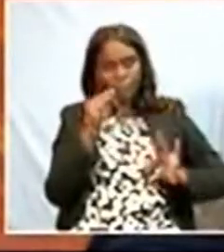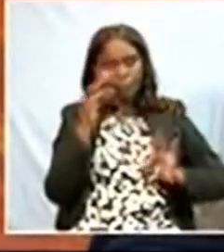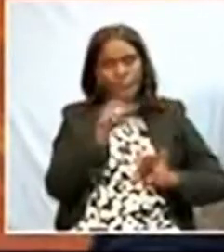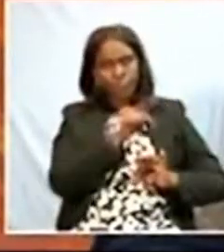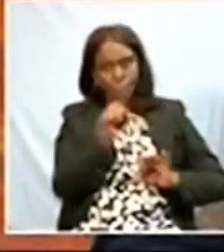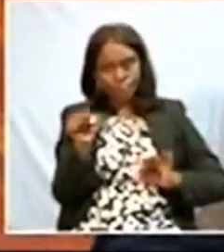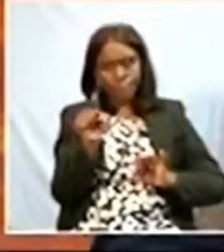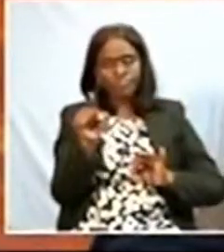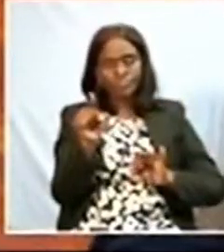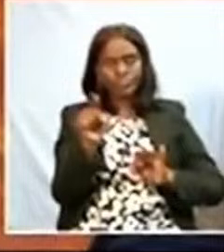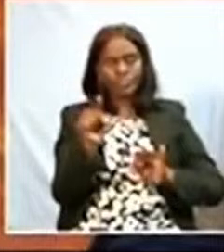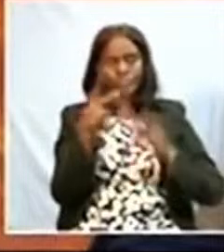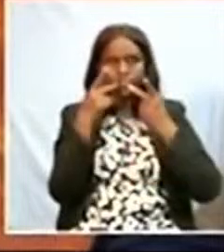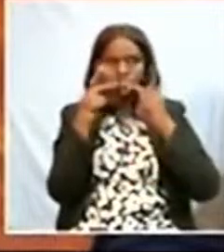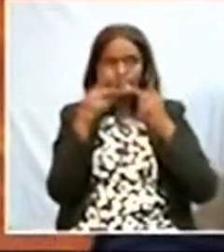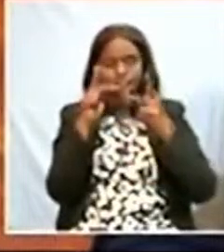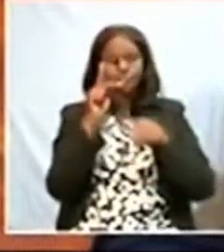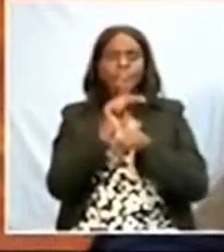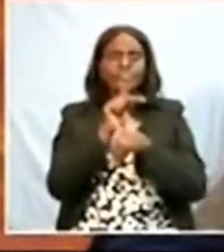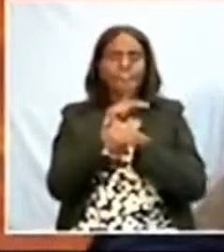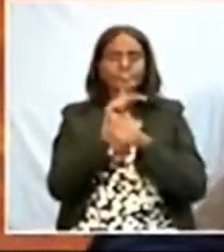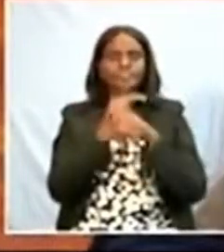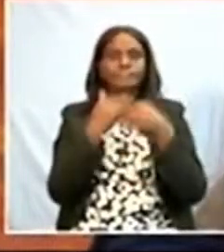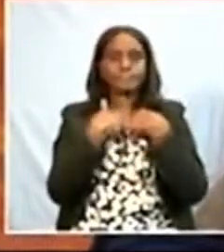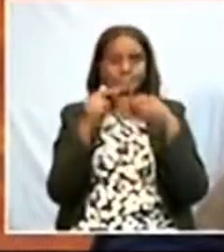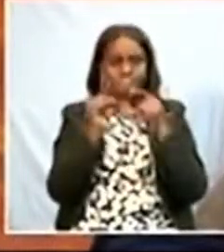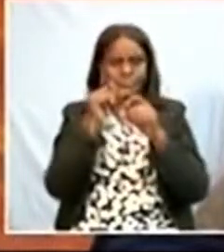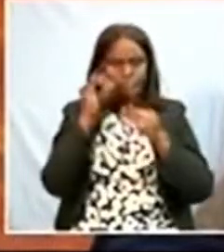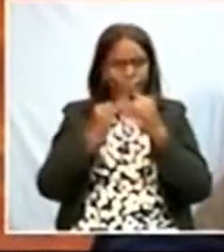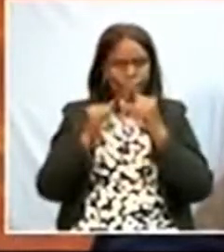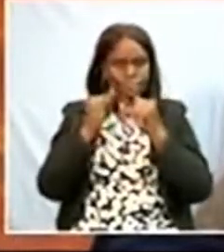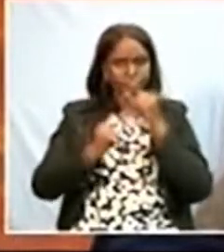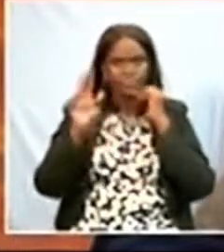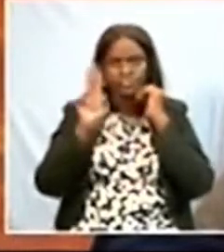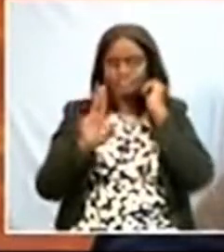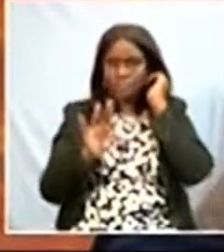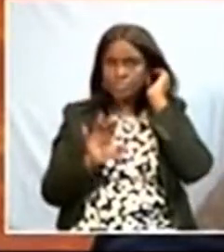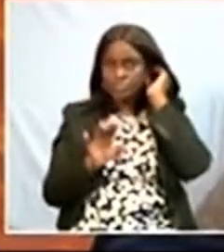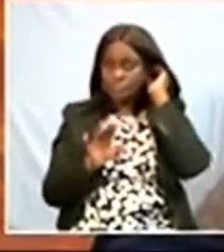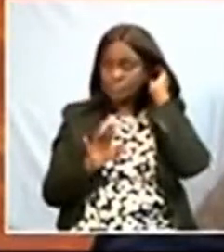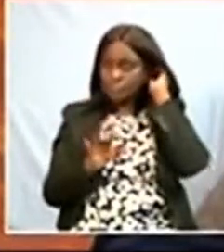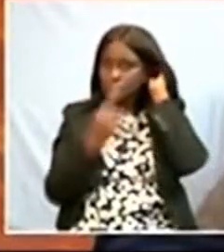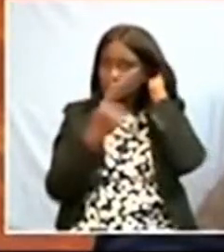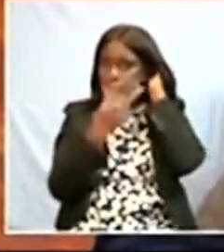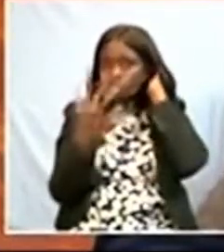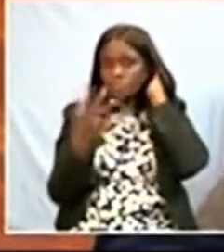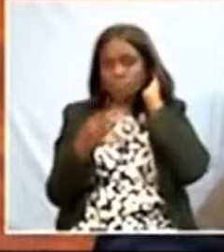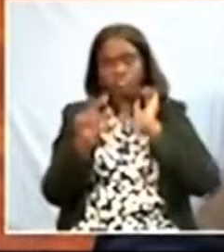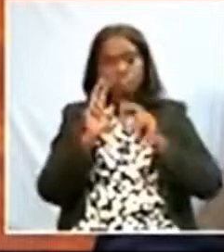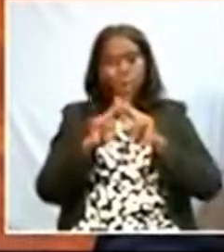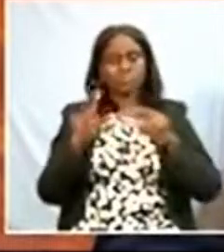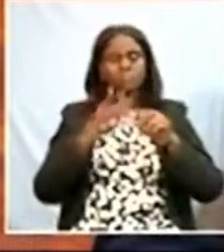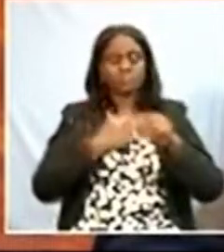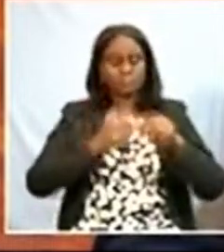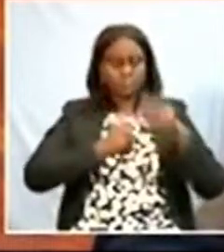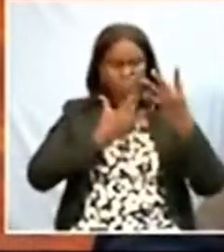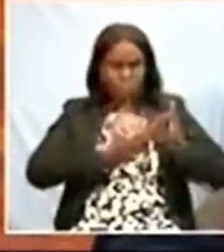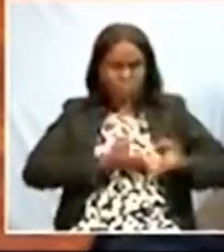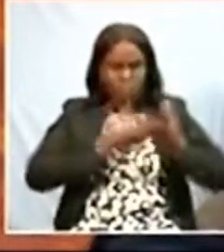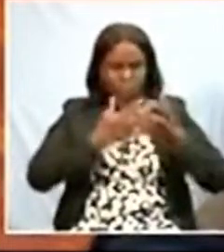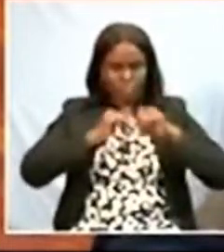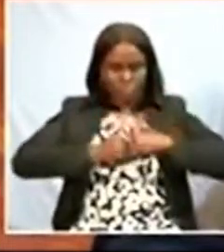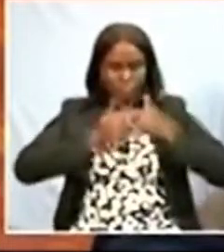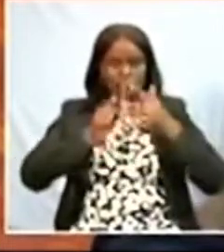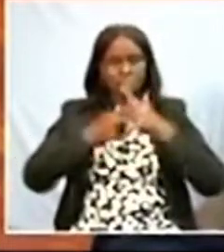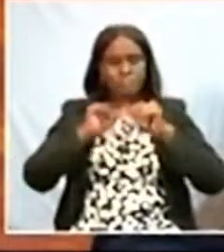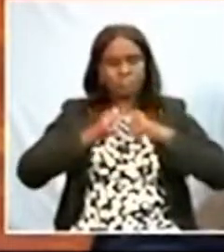those public projects as end users. One thing, Chair, which I can confess is that when we began,